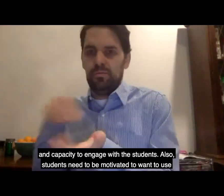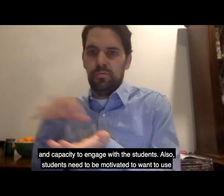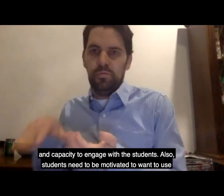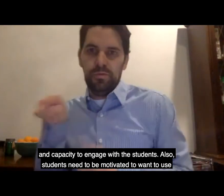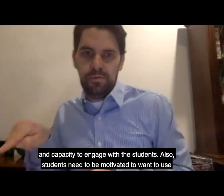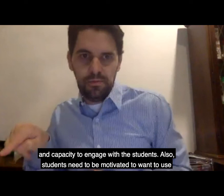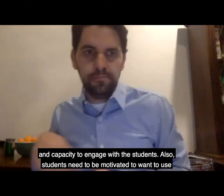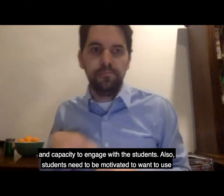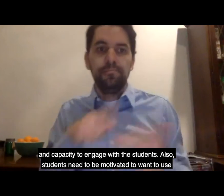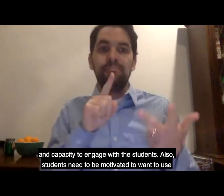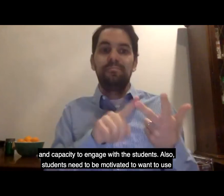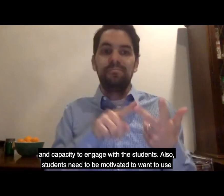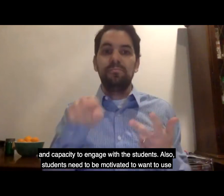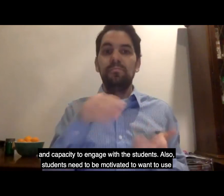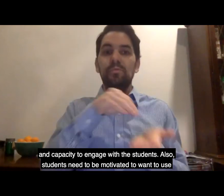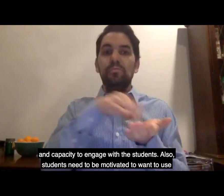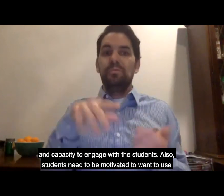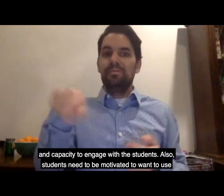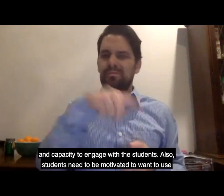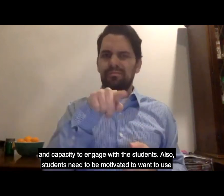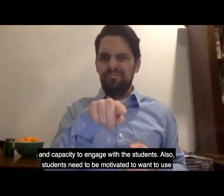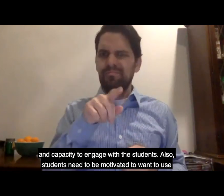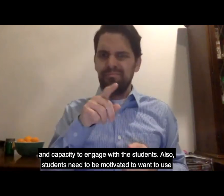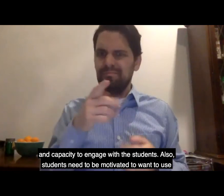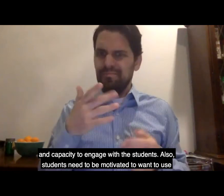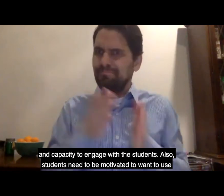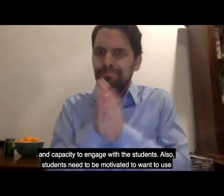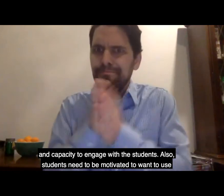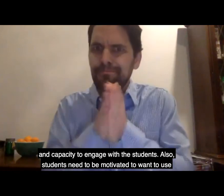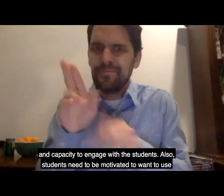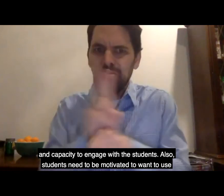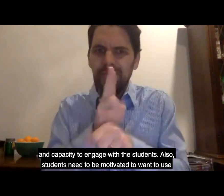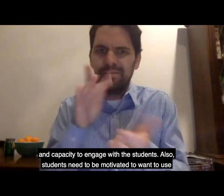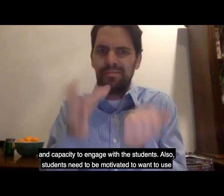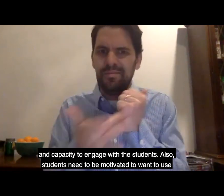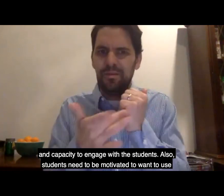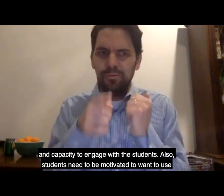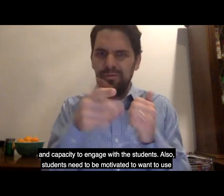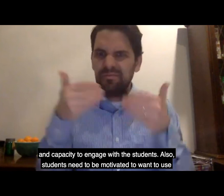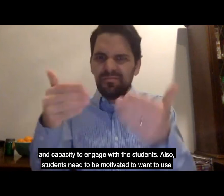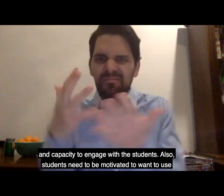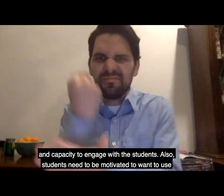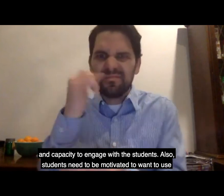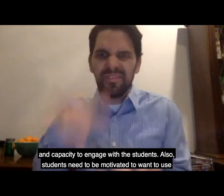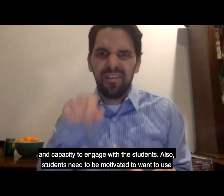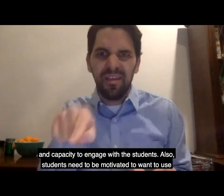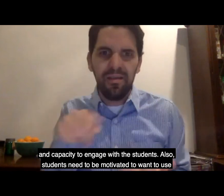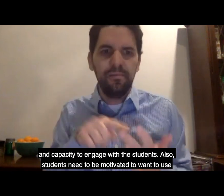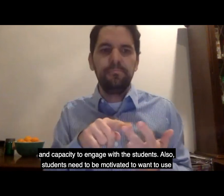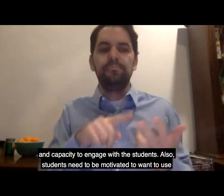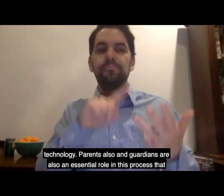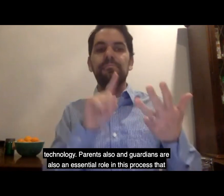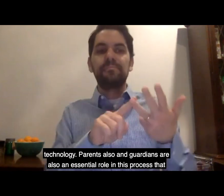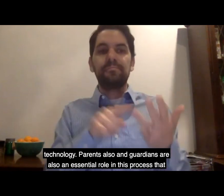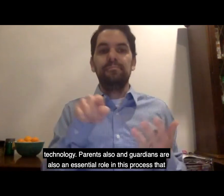technology and capacity to engage with the student. Also, students need to be motivated to want to